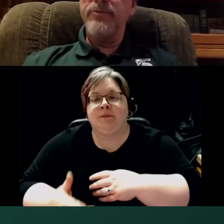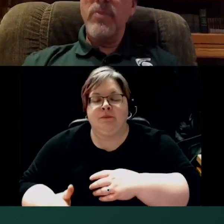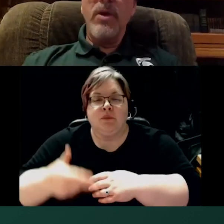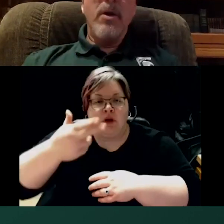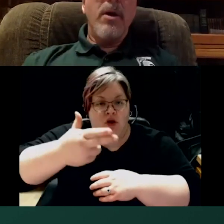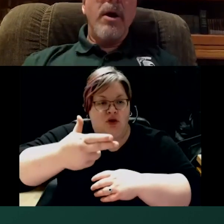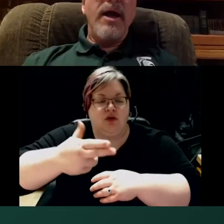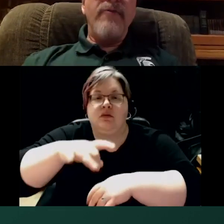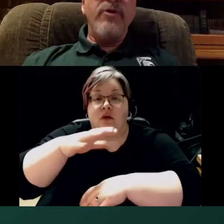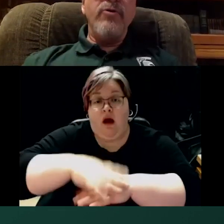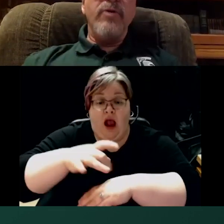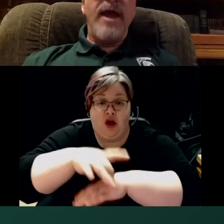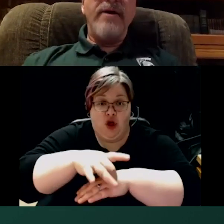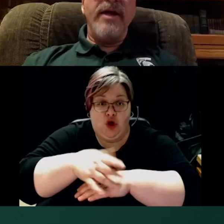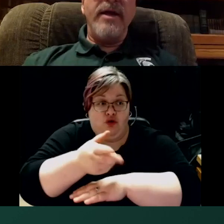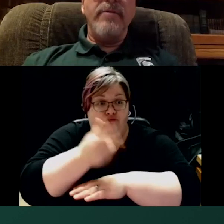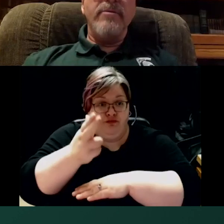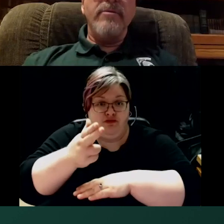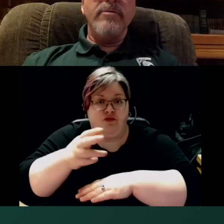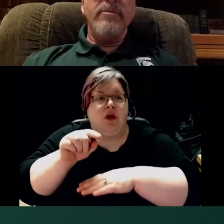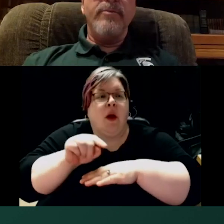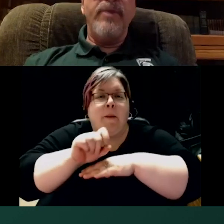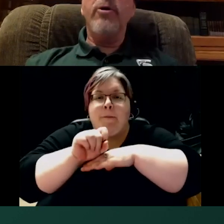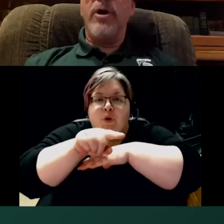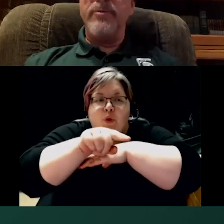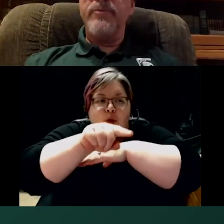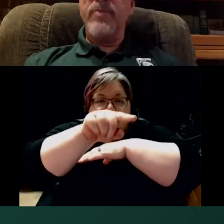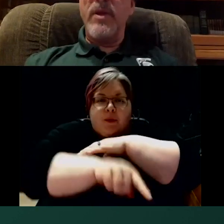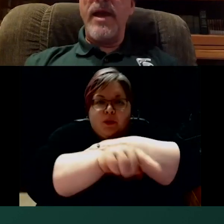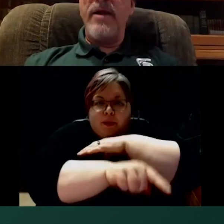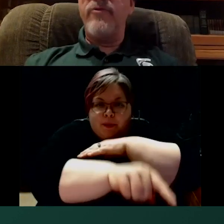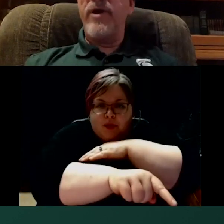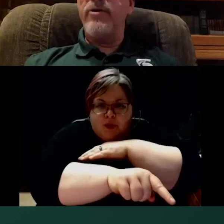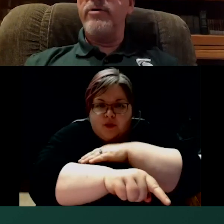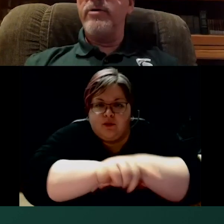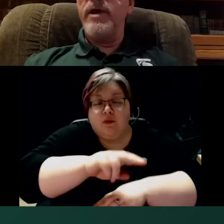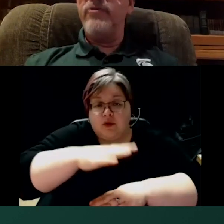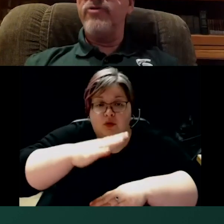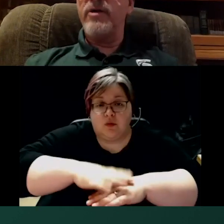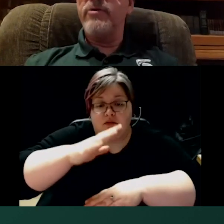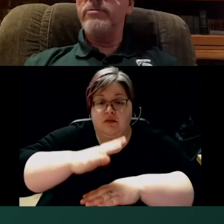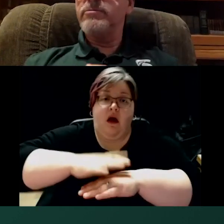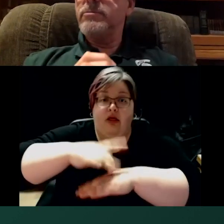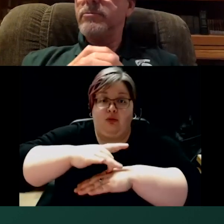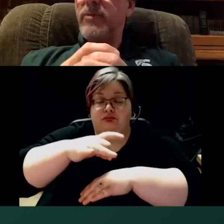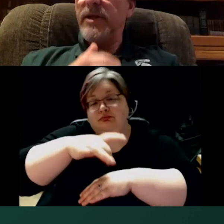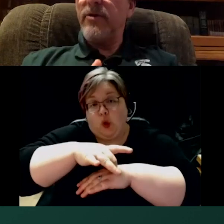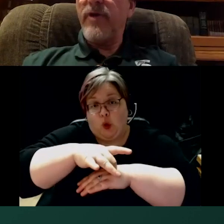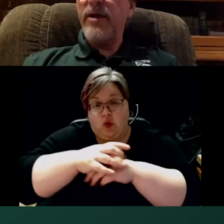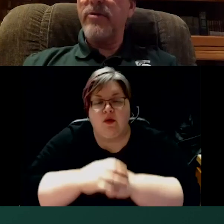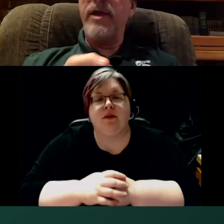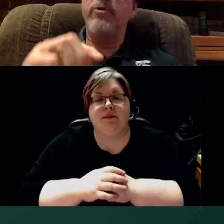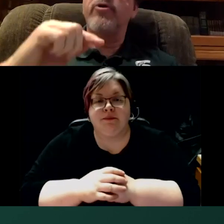ground. If you had a bigger gun and fired a shot a